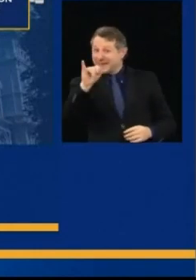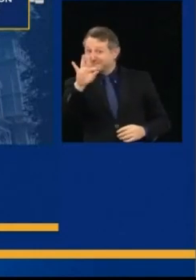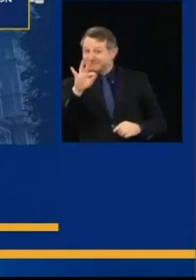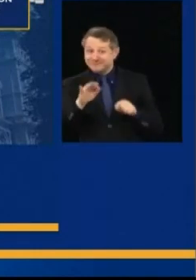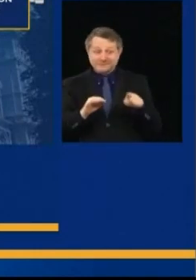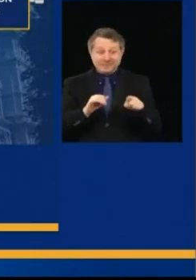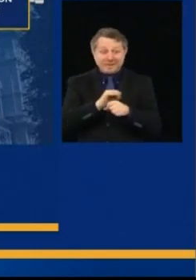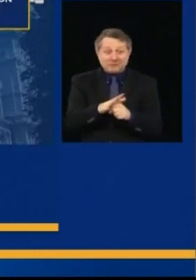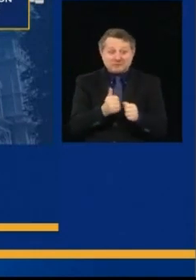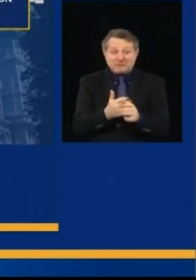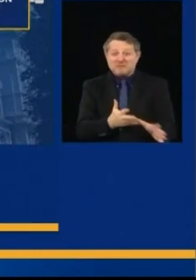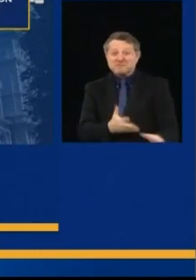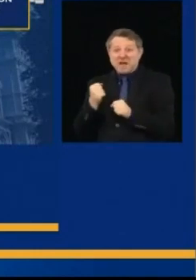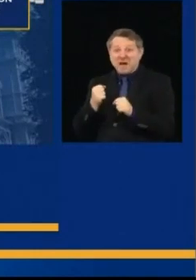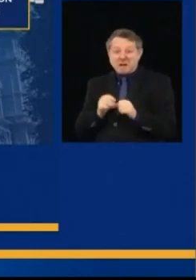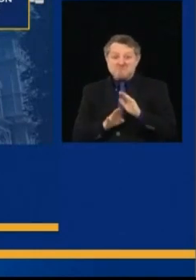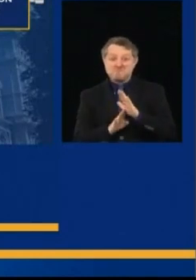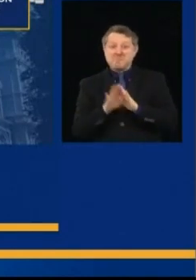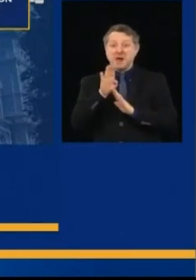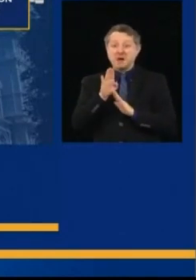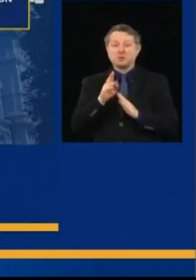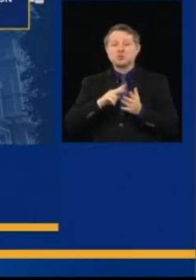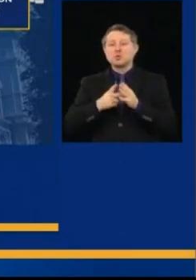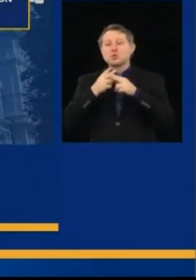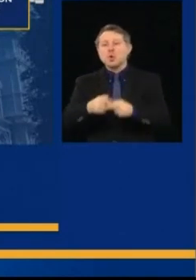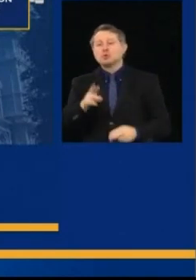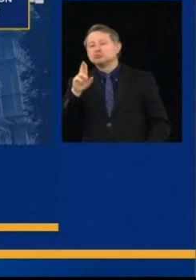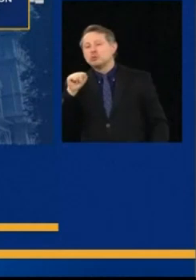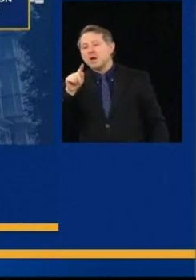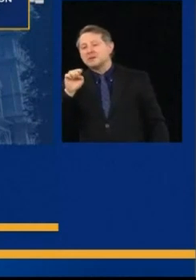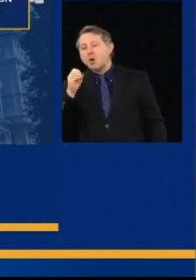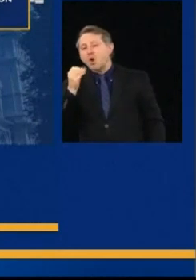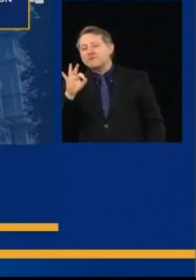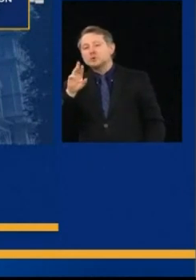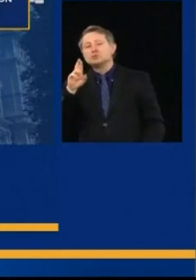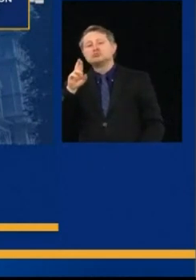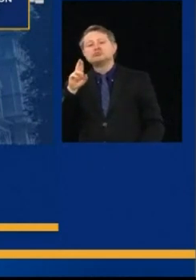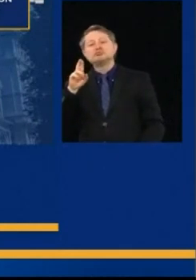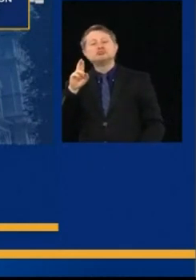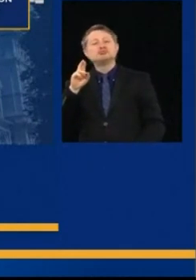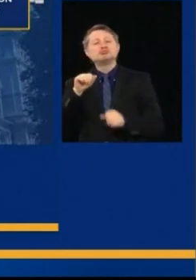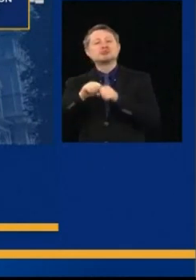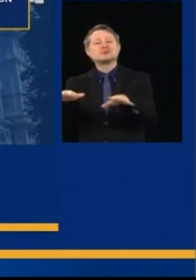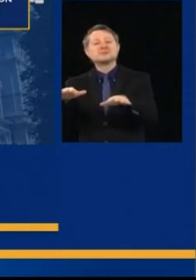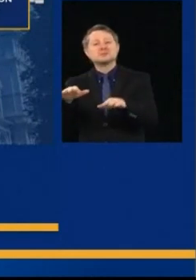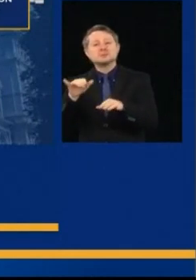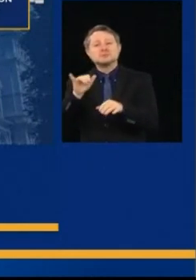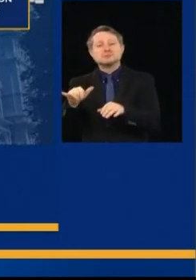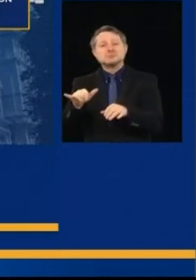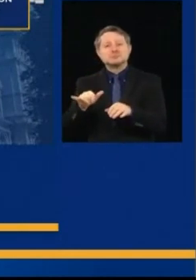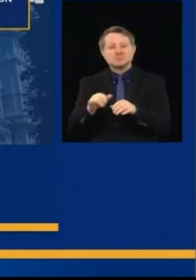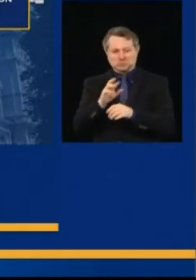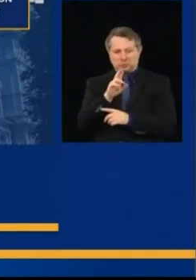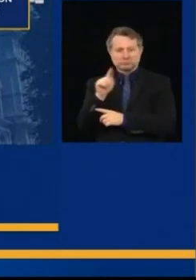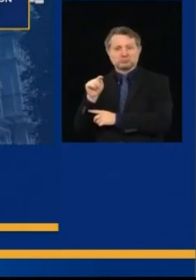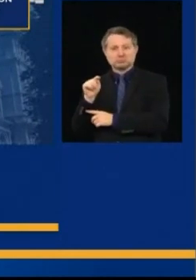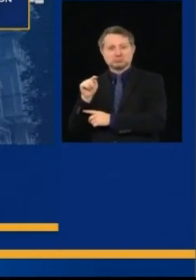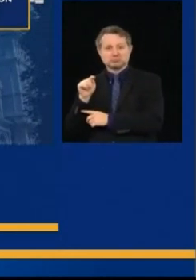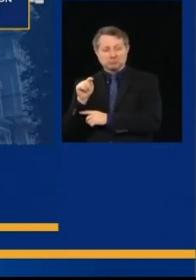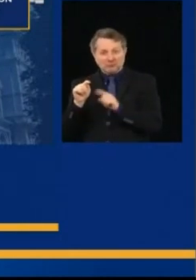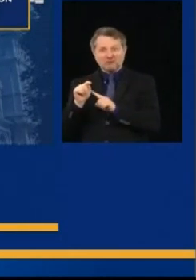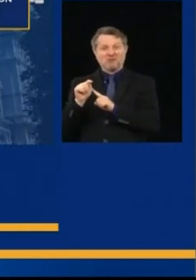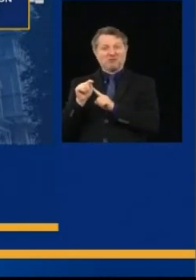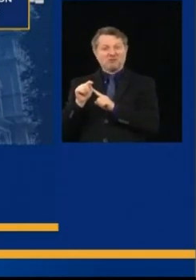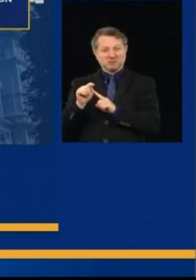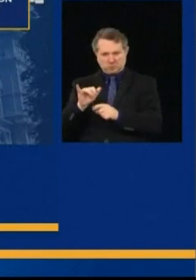spreading, what they call the rate of transmission, the RT. So too soon, watch